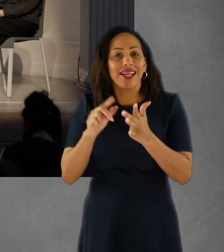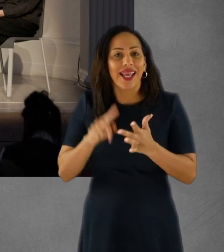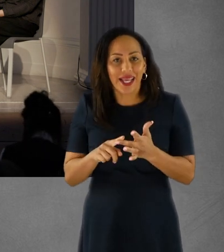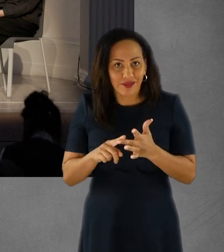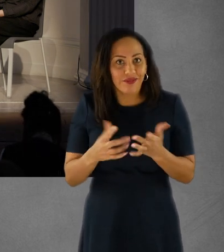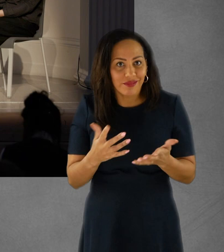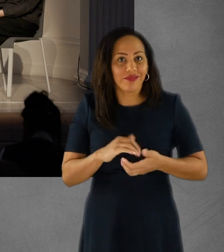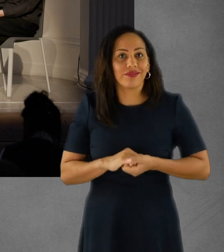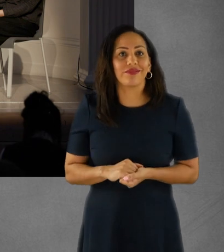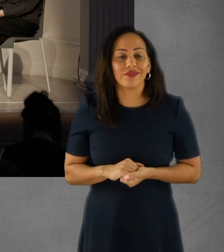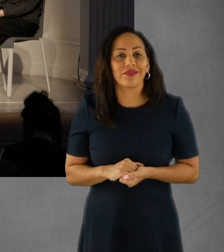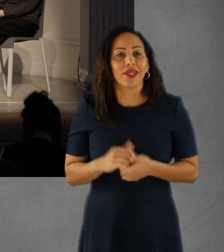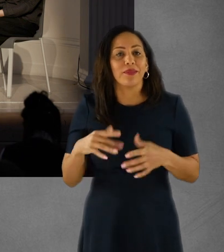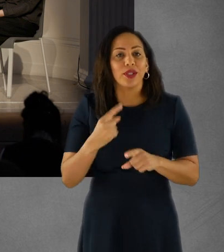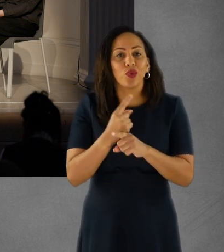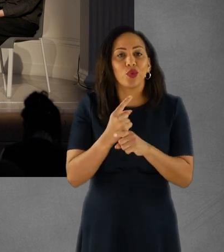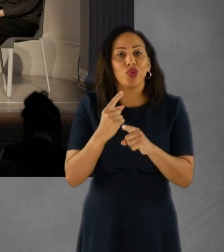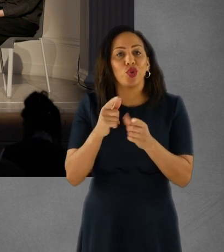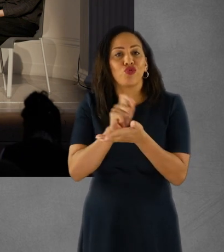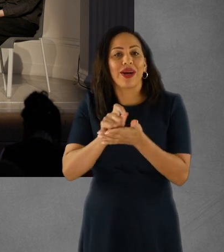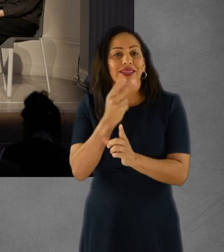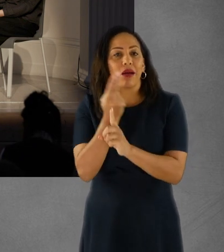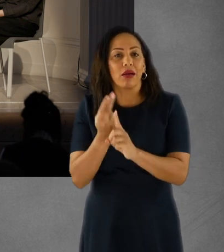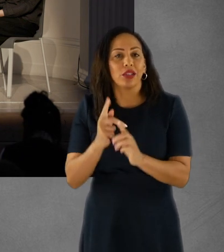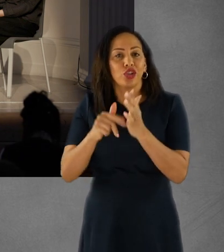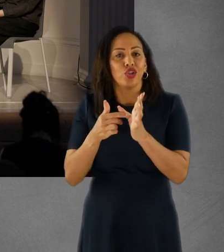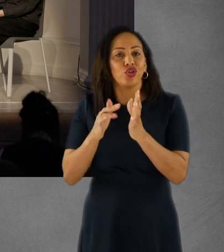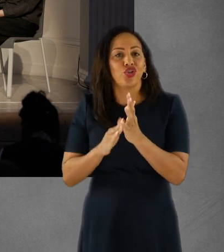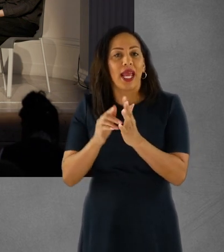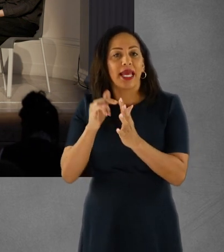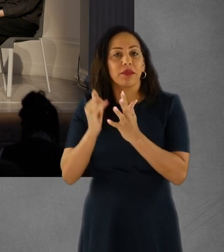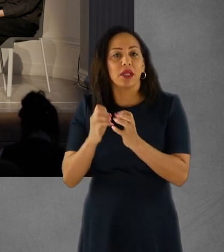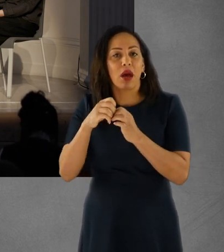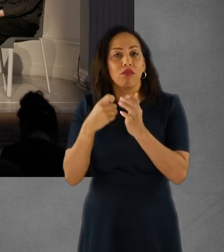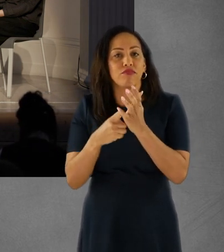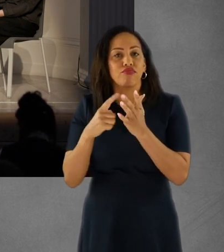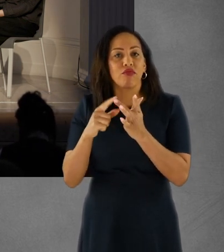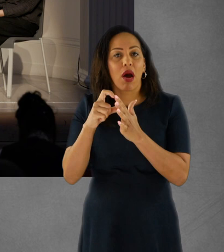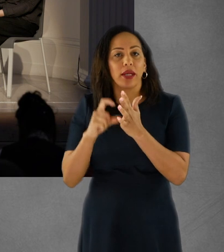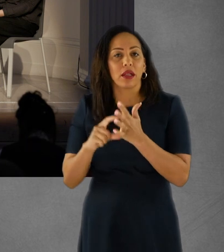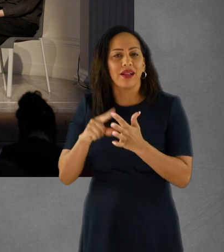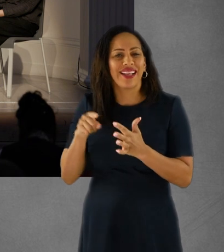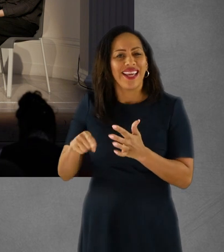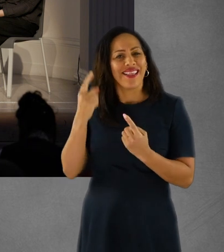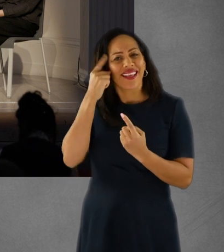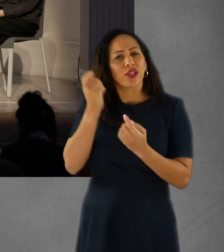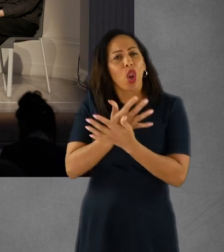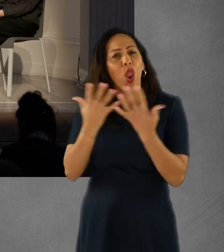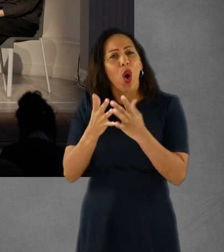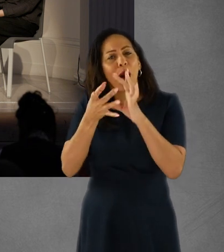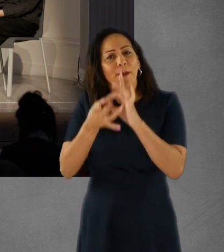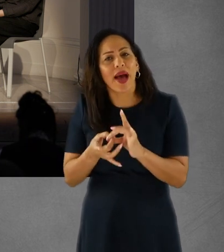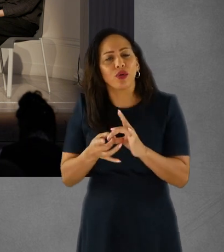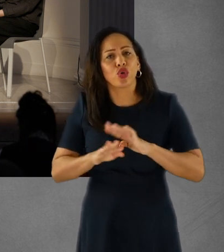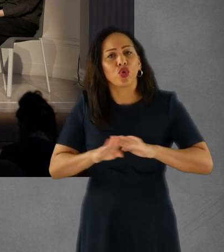We spoke to artist and writer James Bridle, who argued and thinks a lot about non-human intelligence